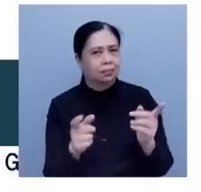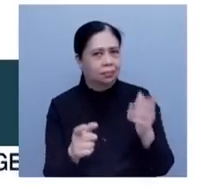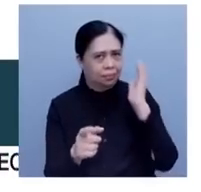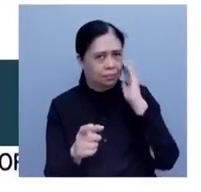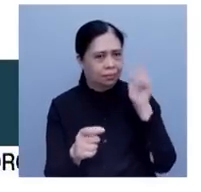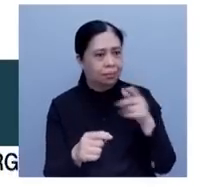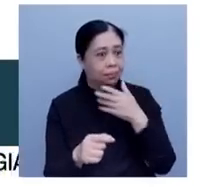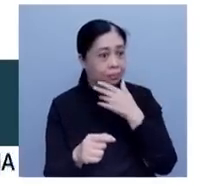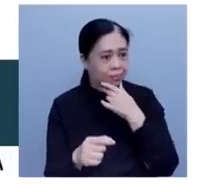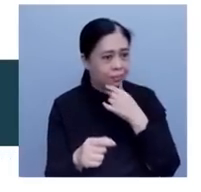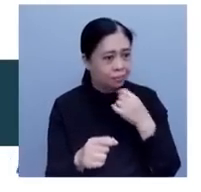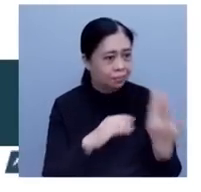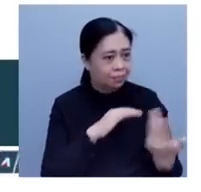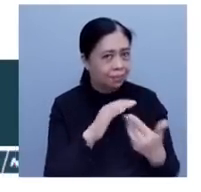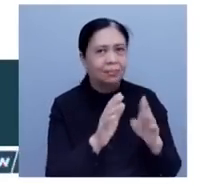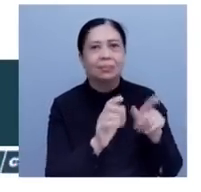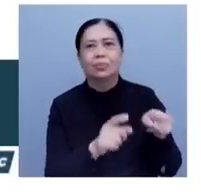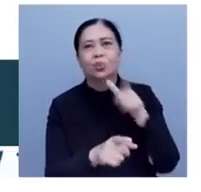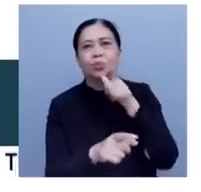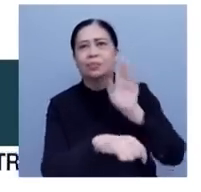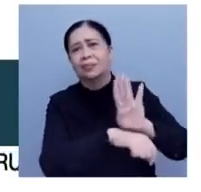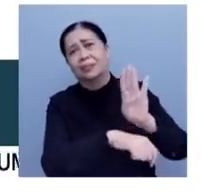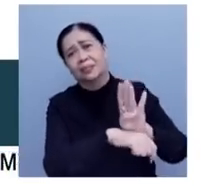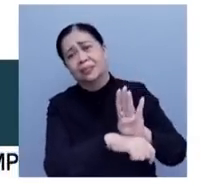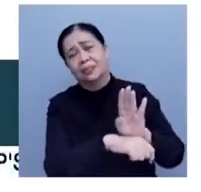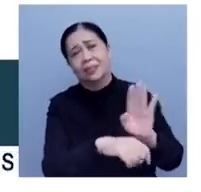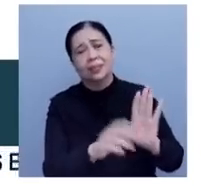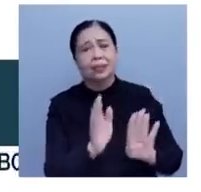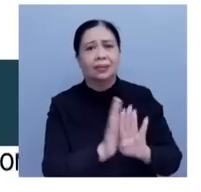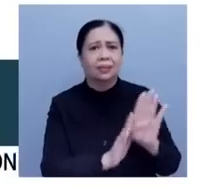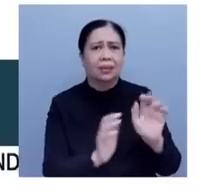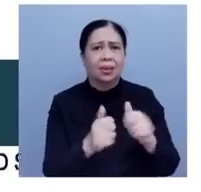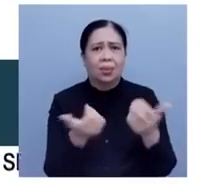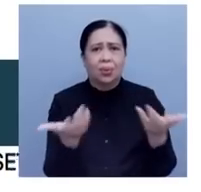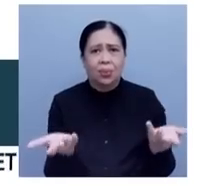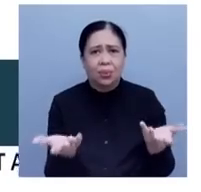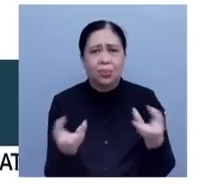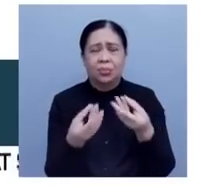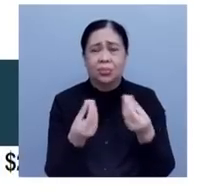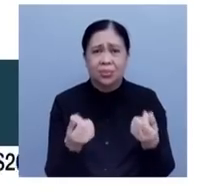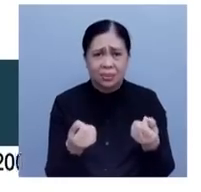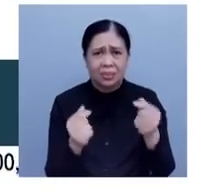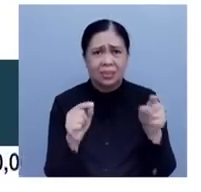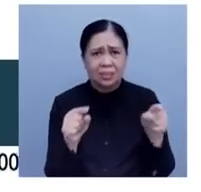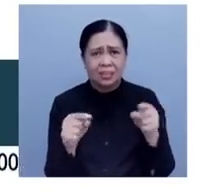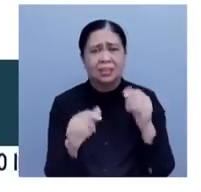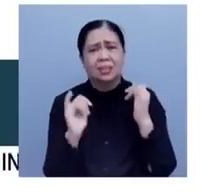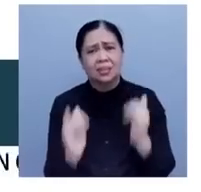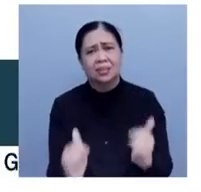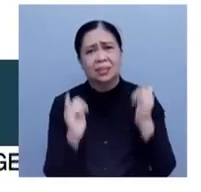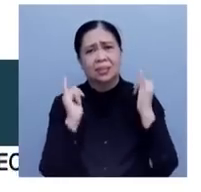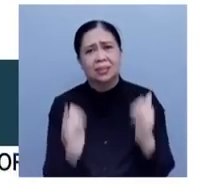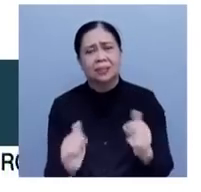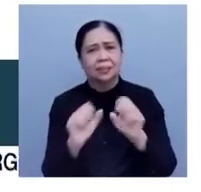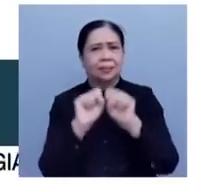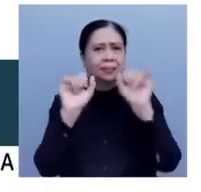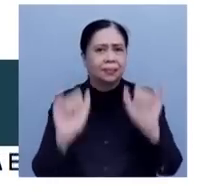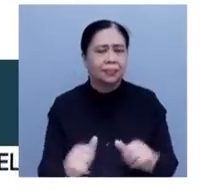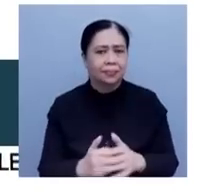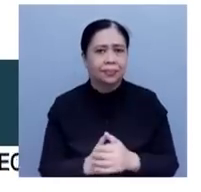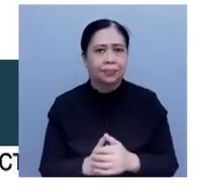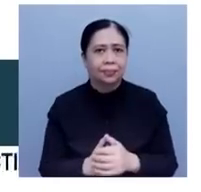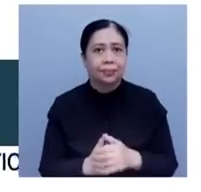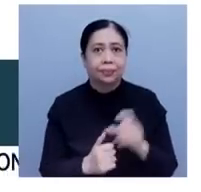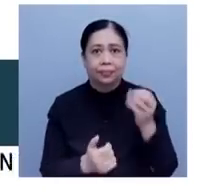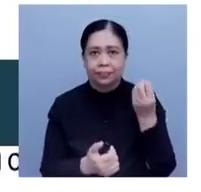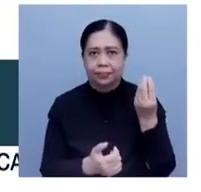these developers as. I mean, how do you even remedy that systemic problem? Carmina, the arithmetic